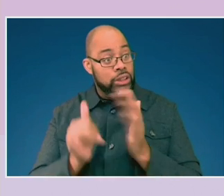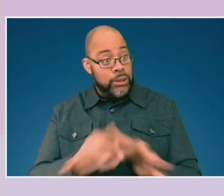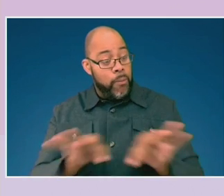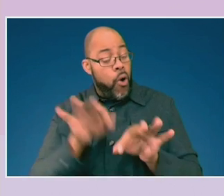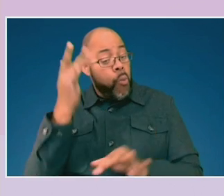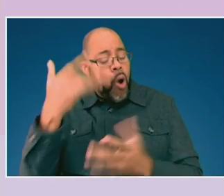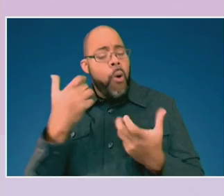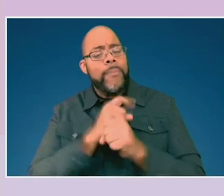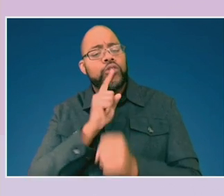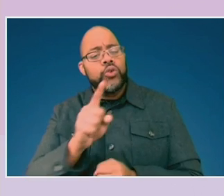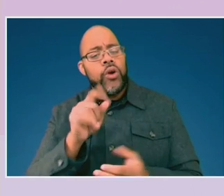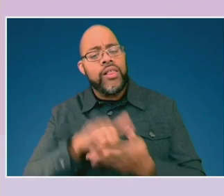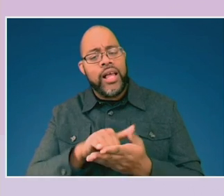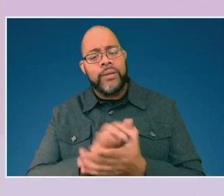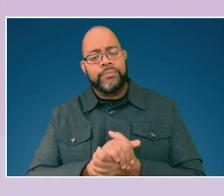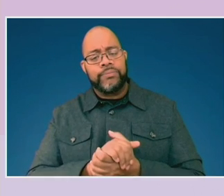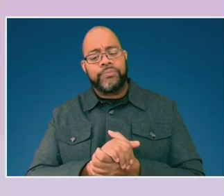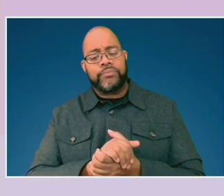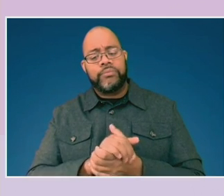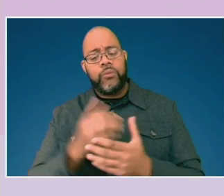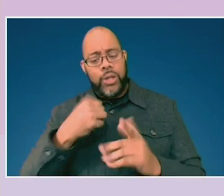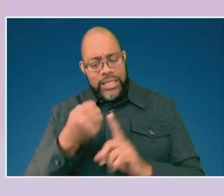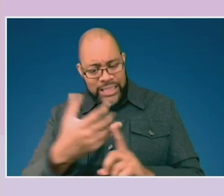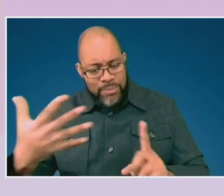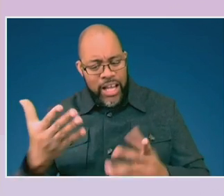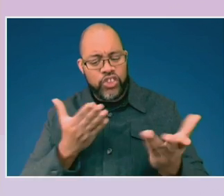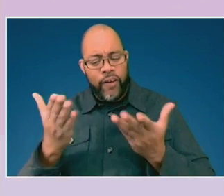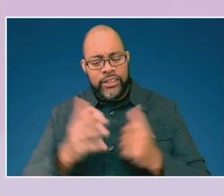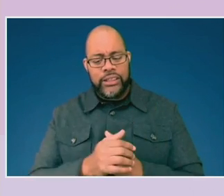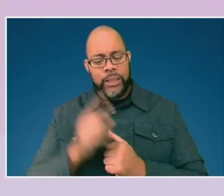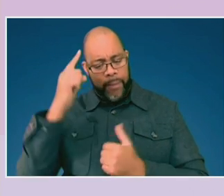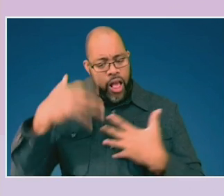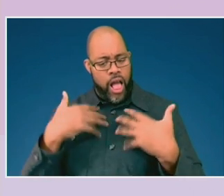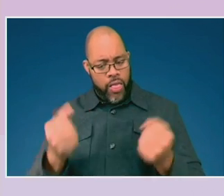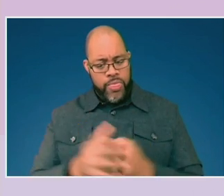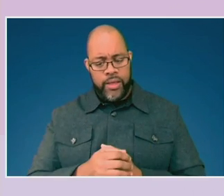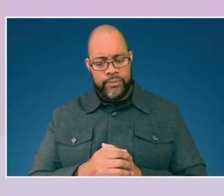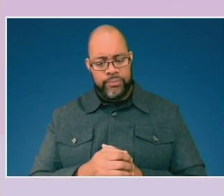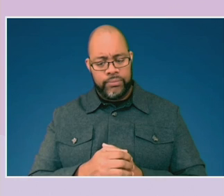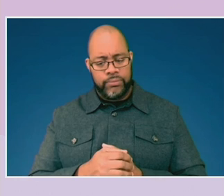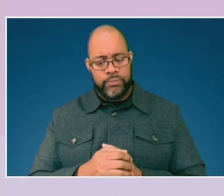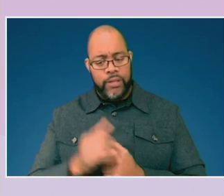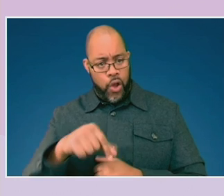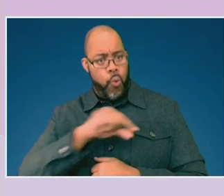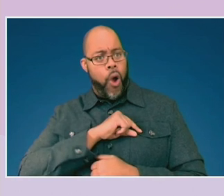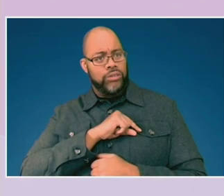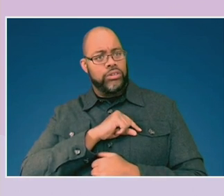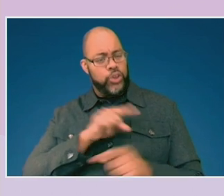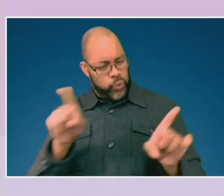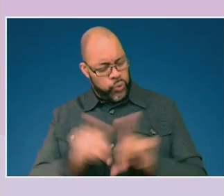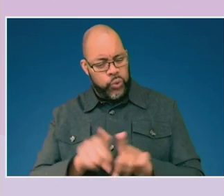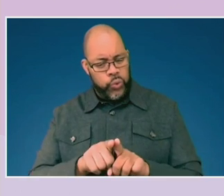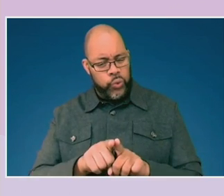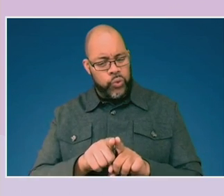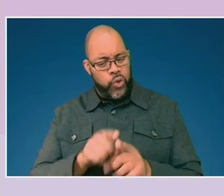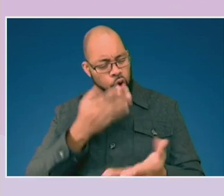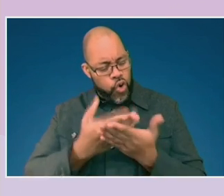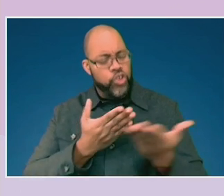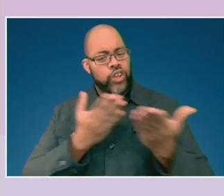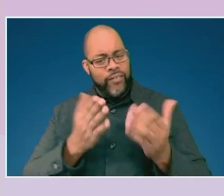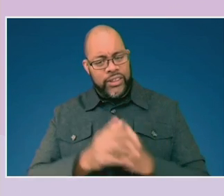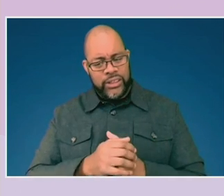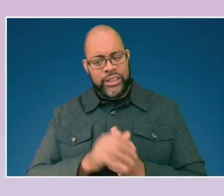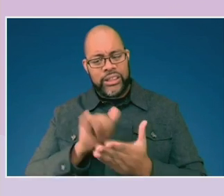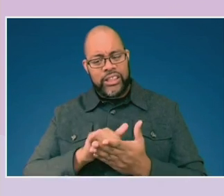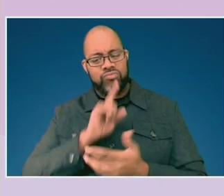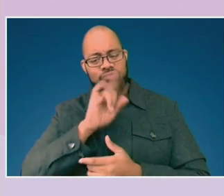to make sure that as we expand services in mental health, it's quality health care. It's good services that are really